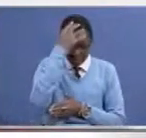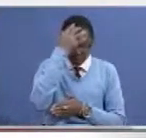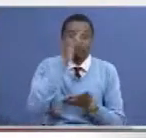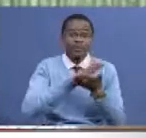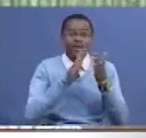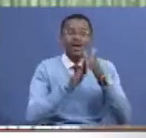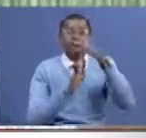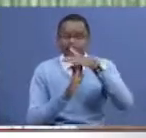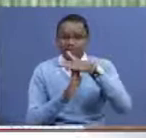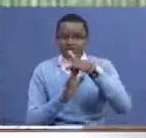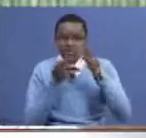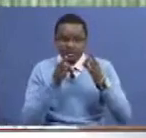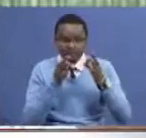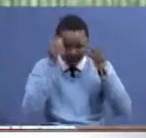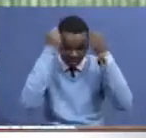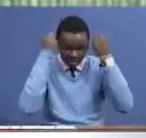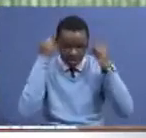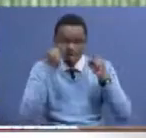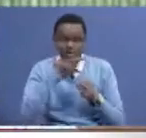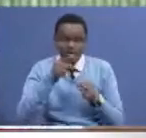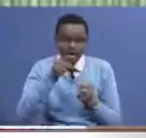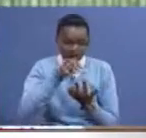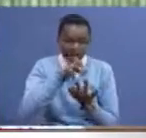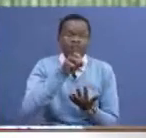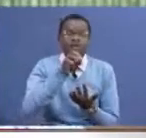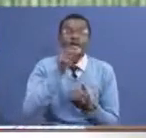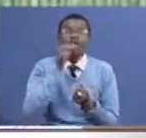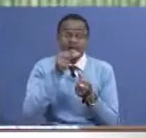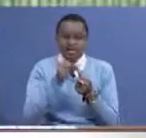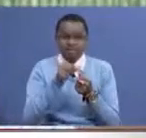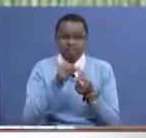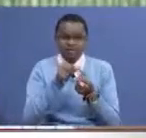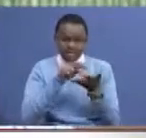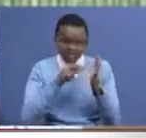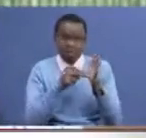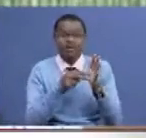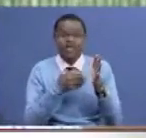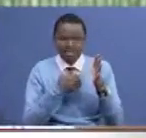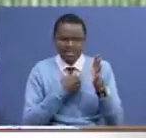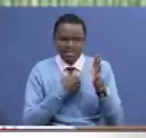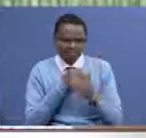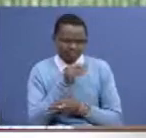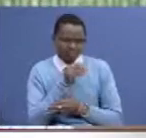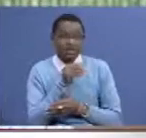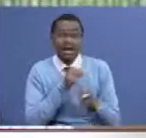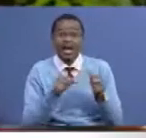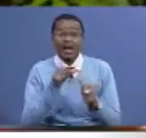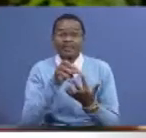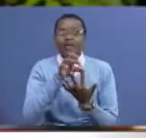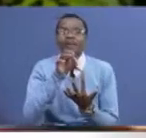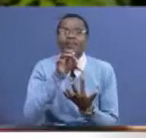Sonko. So if the lawyers went to the extent of picking the letters, it technically meant that they had consulted with him about the